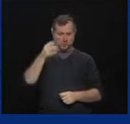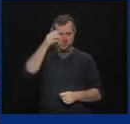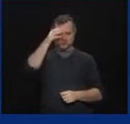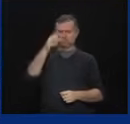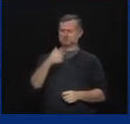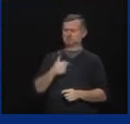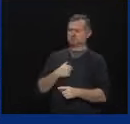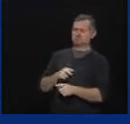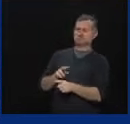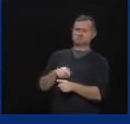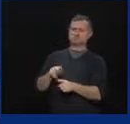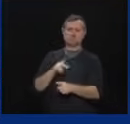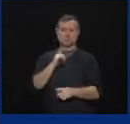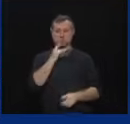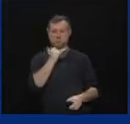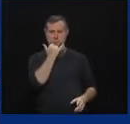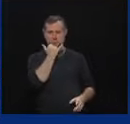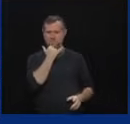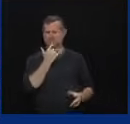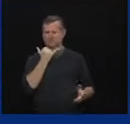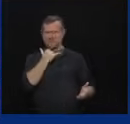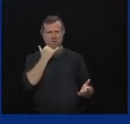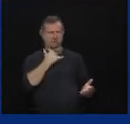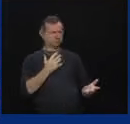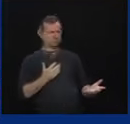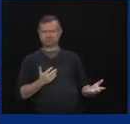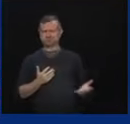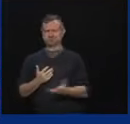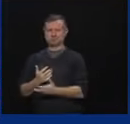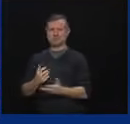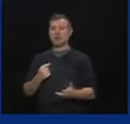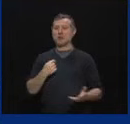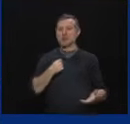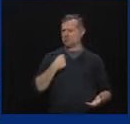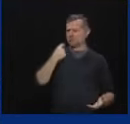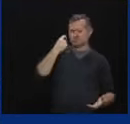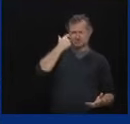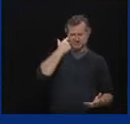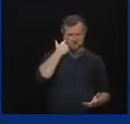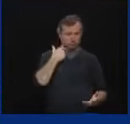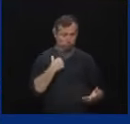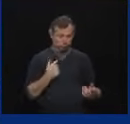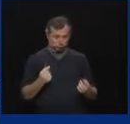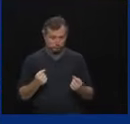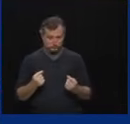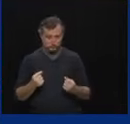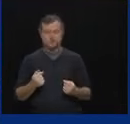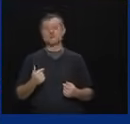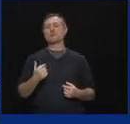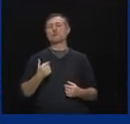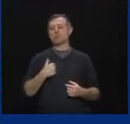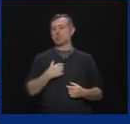flawed. And what I had to do most recently, as much as I would have preferred not